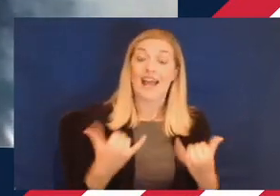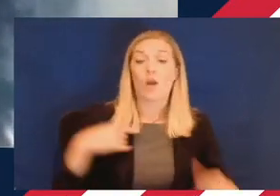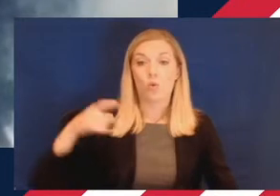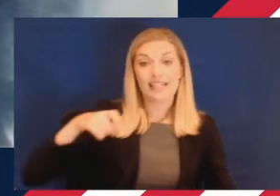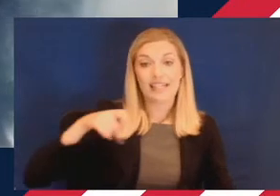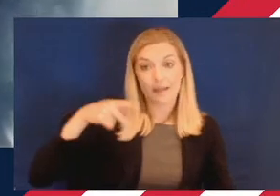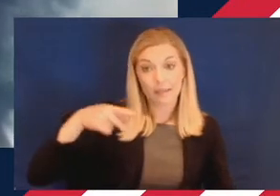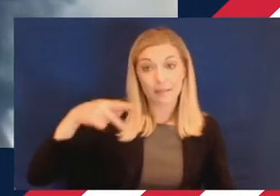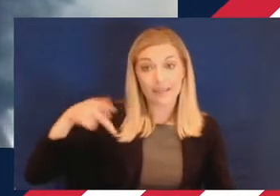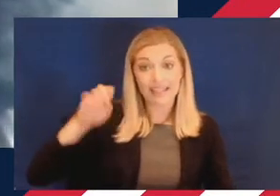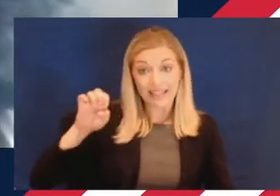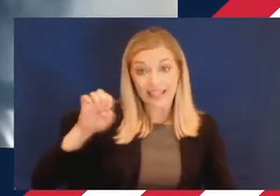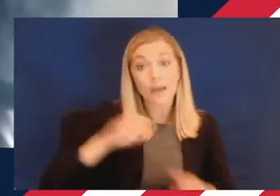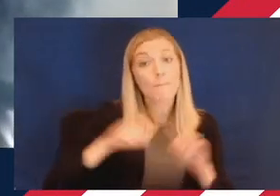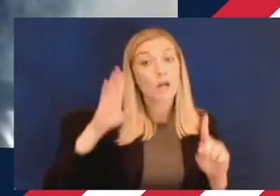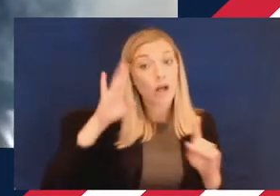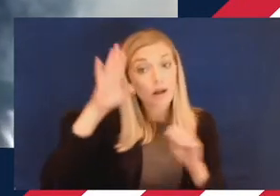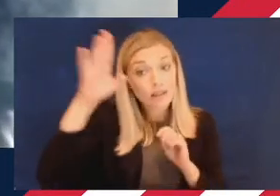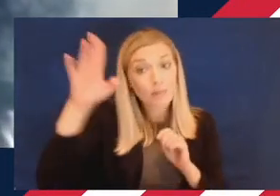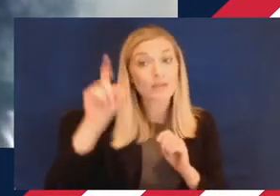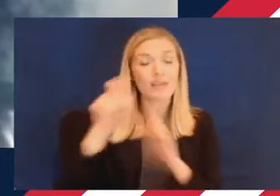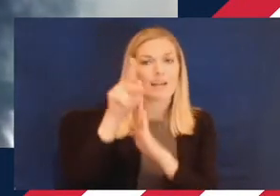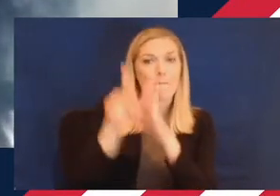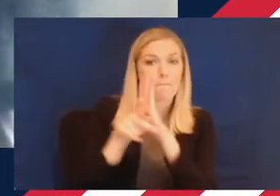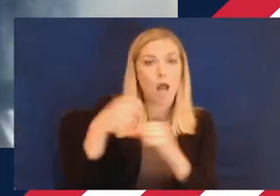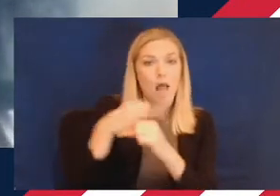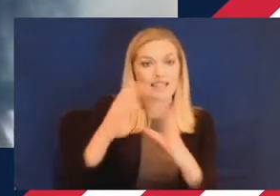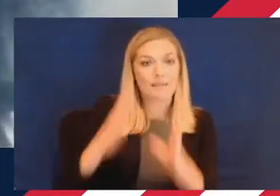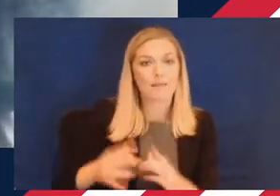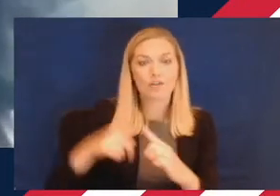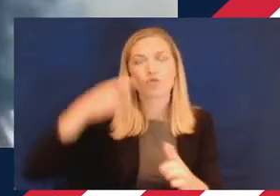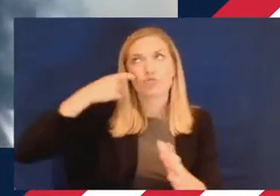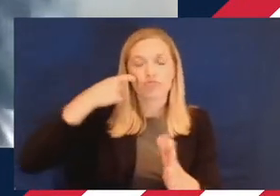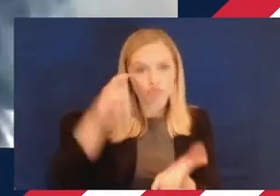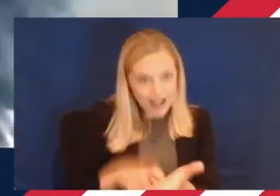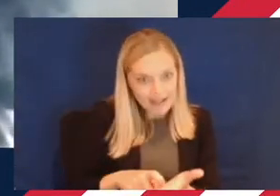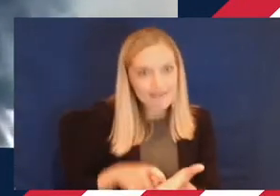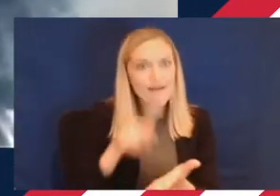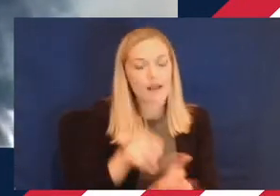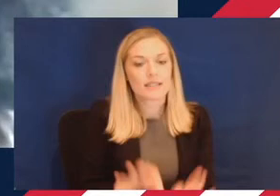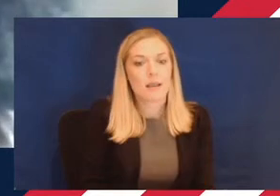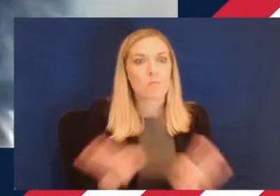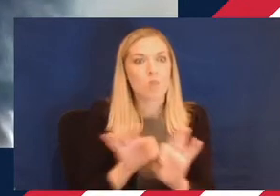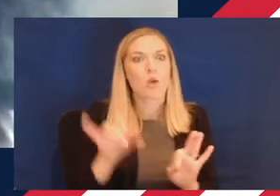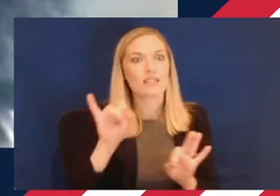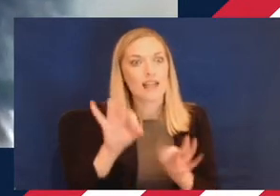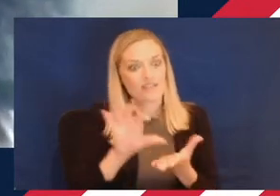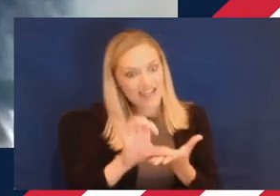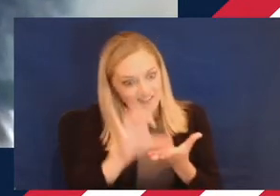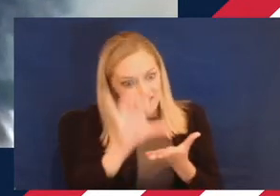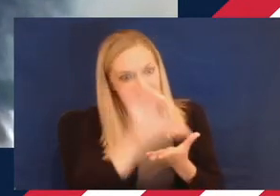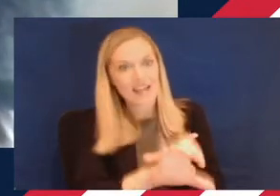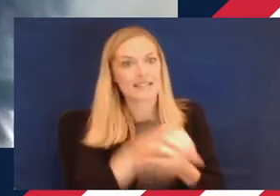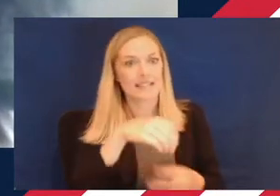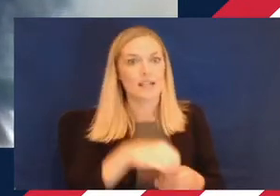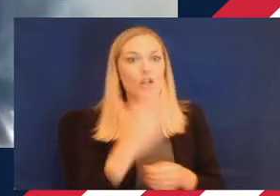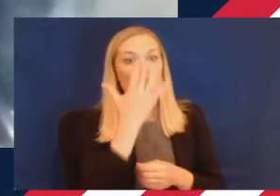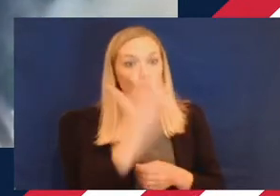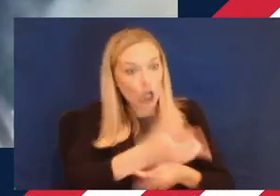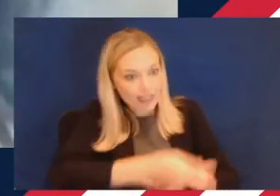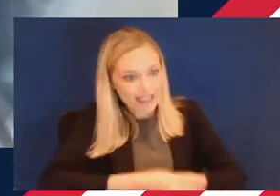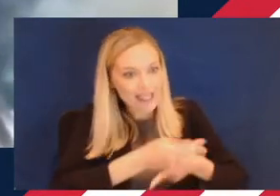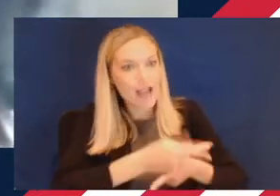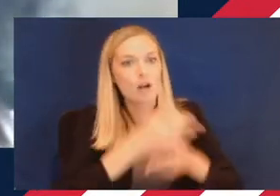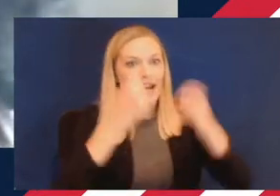change, we need policymakers to recognize the importance of investing in early care and education with a focus on the